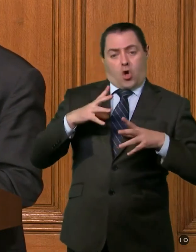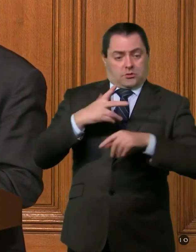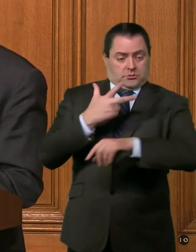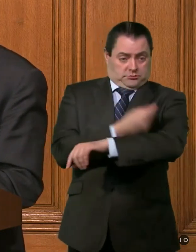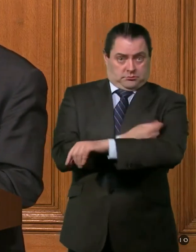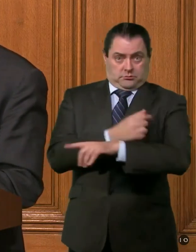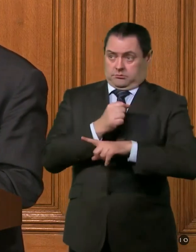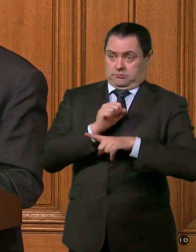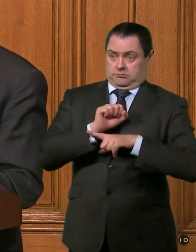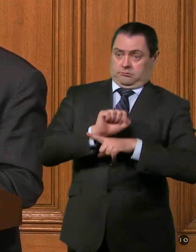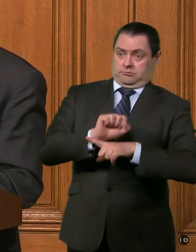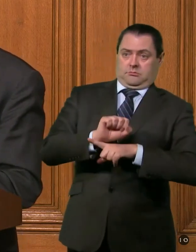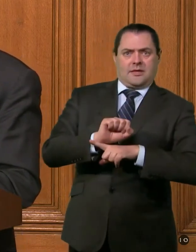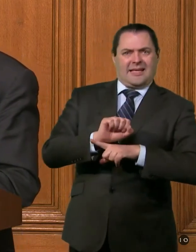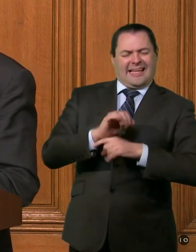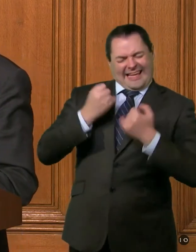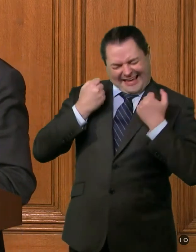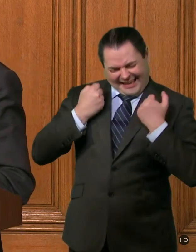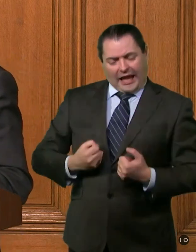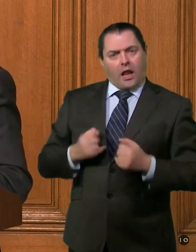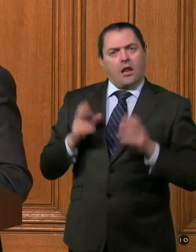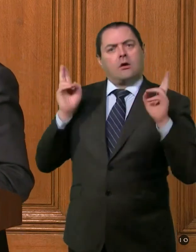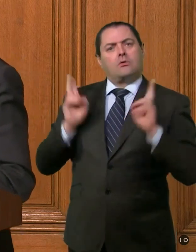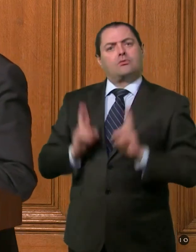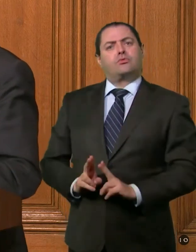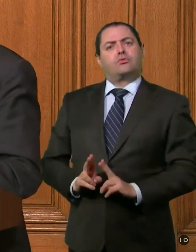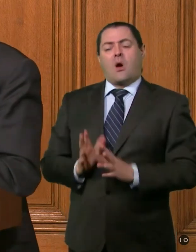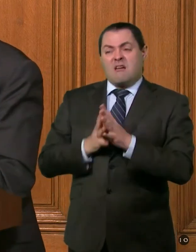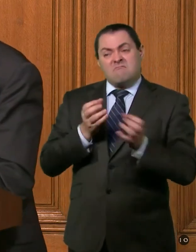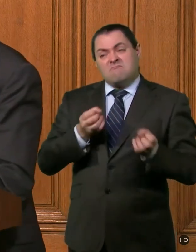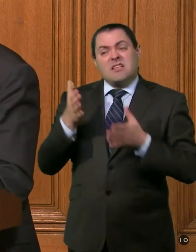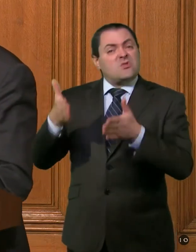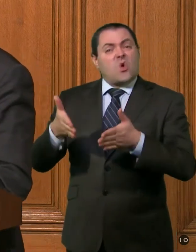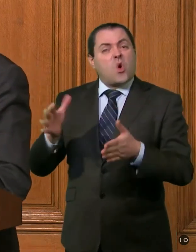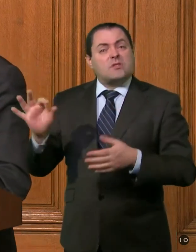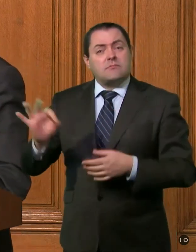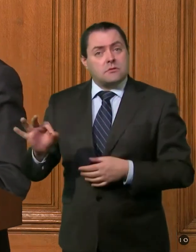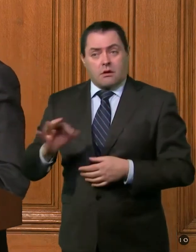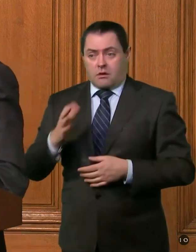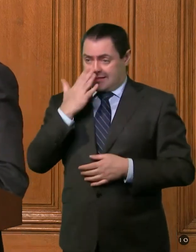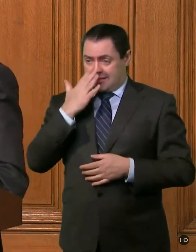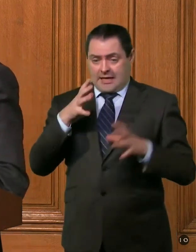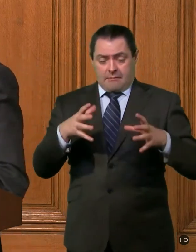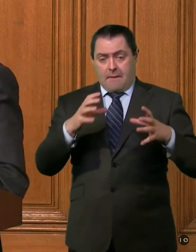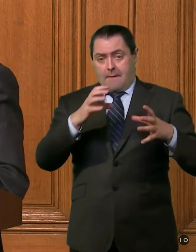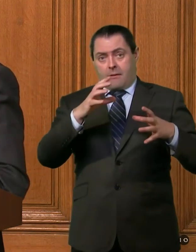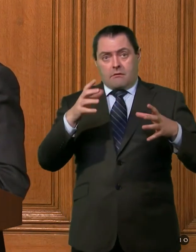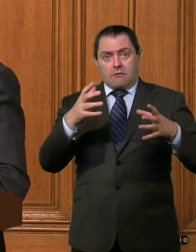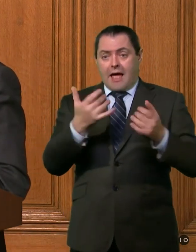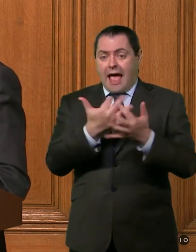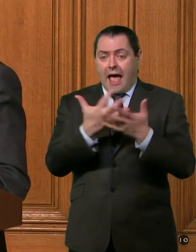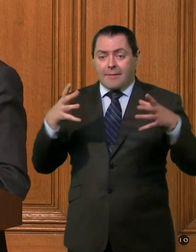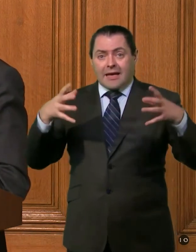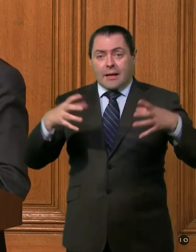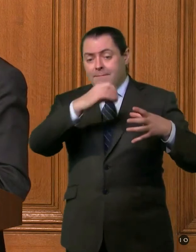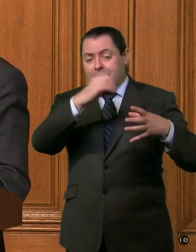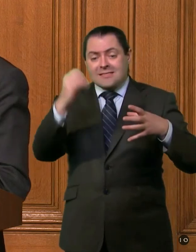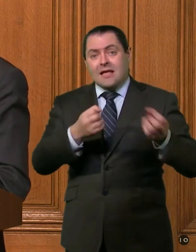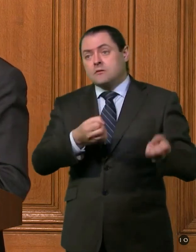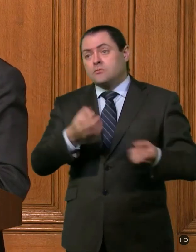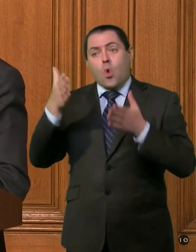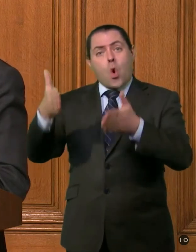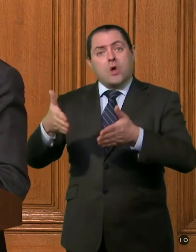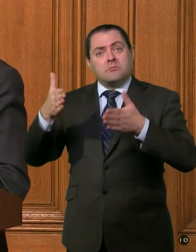very encouraging on the percentage protection of people ending up in hospital with the disease. So we've got